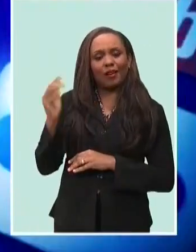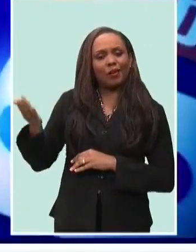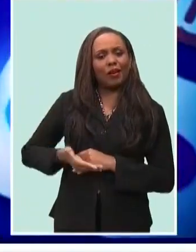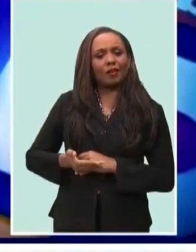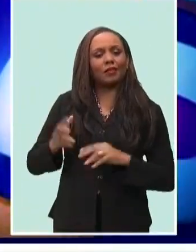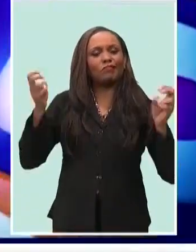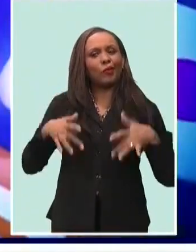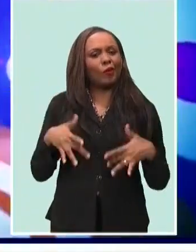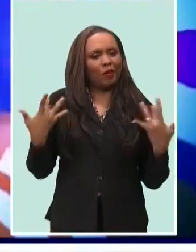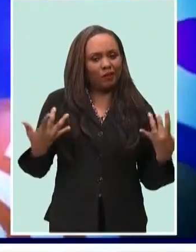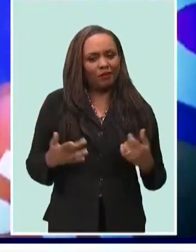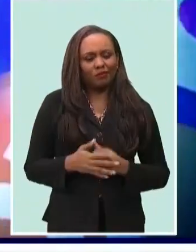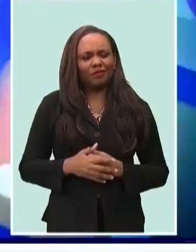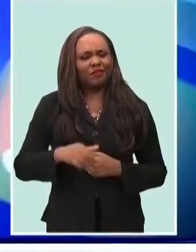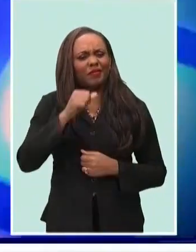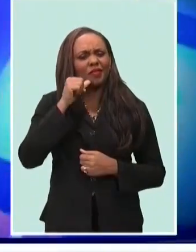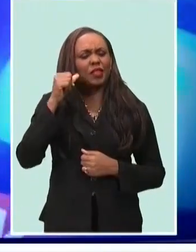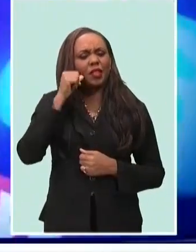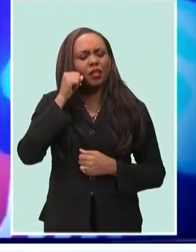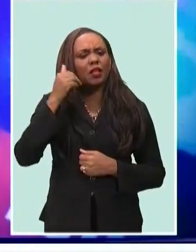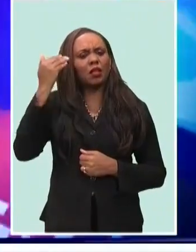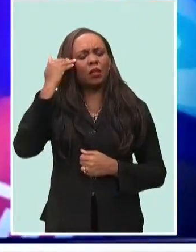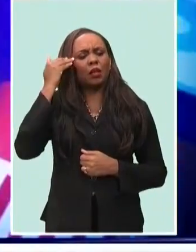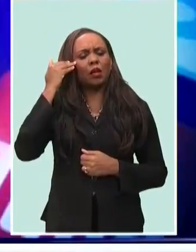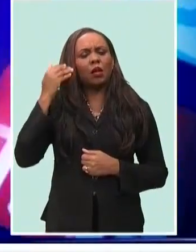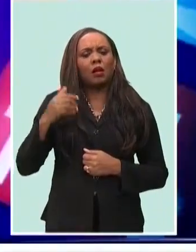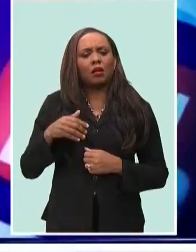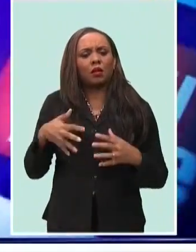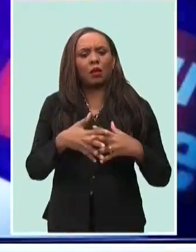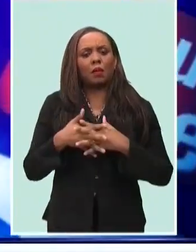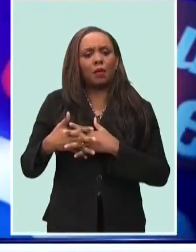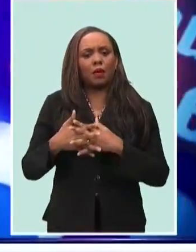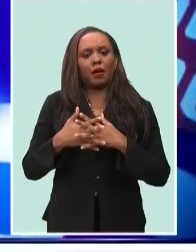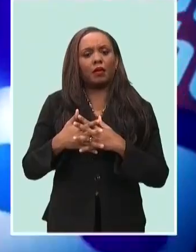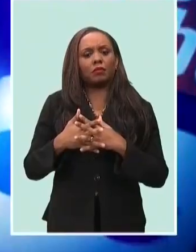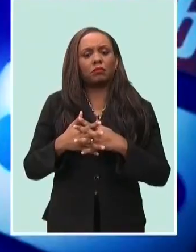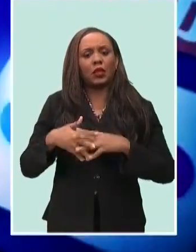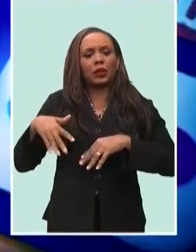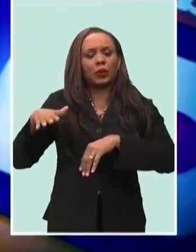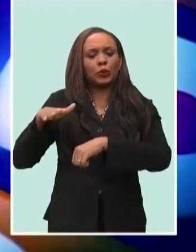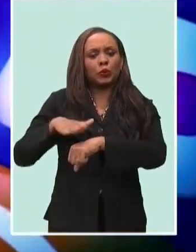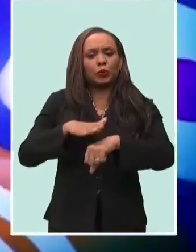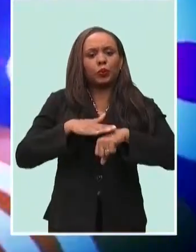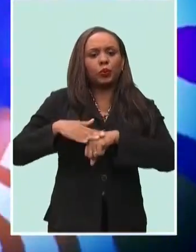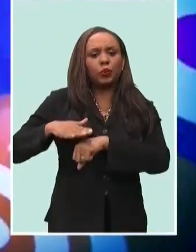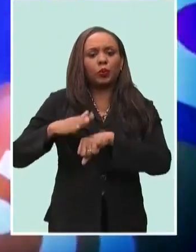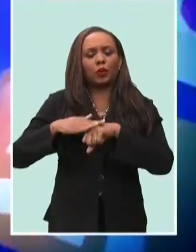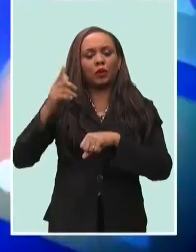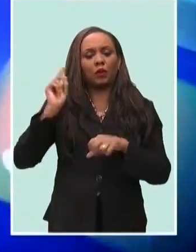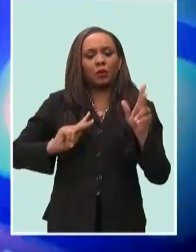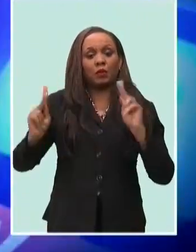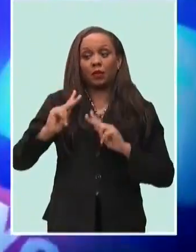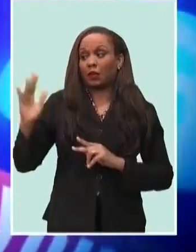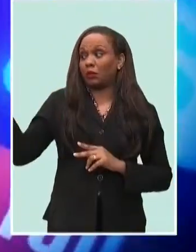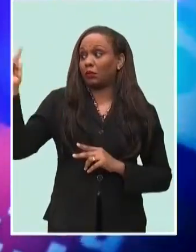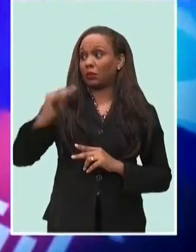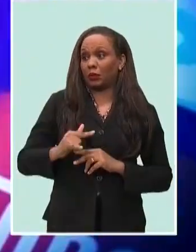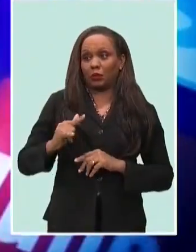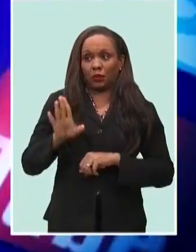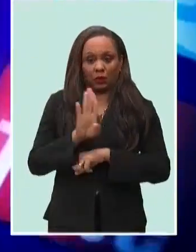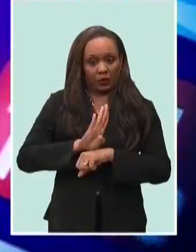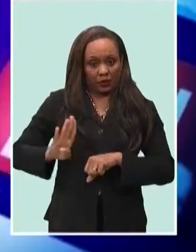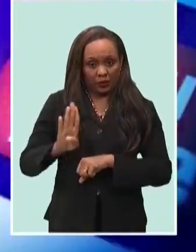What's Trending. Now, yesterday we got the news that the U.S. State Department has issued a Level 1 travel advisory for its citizens traveling to